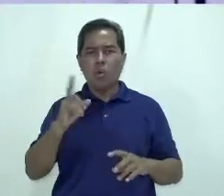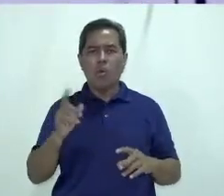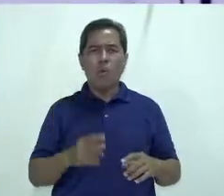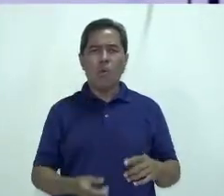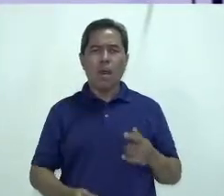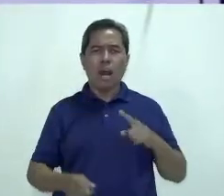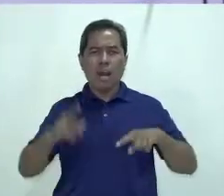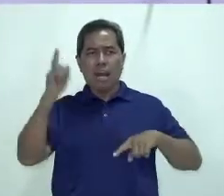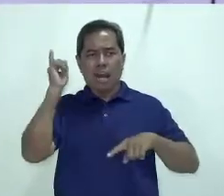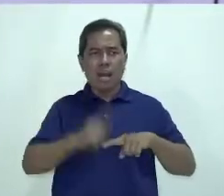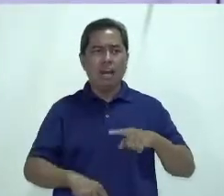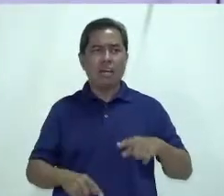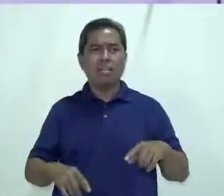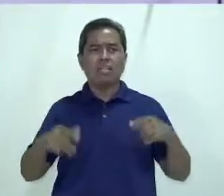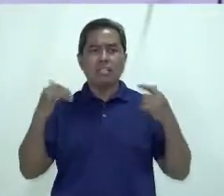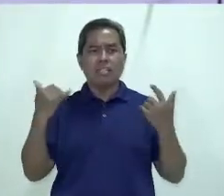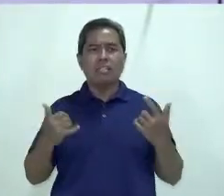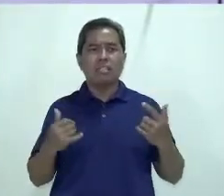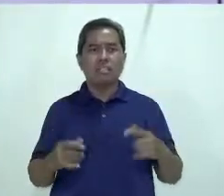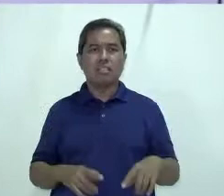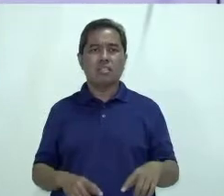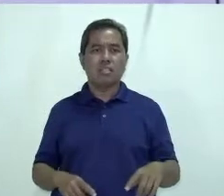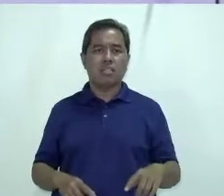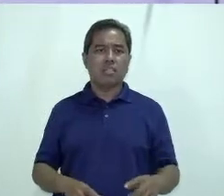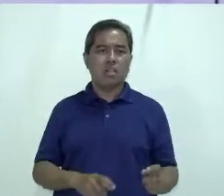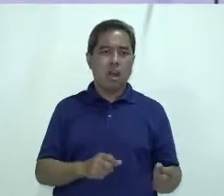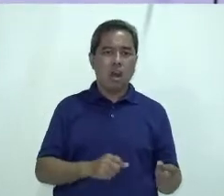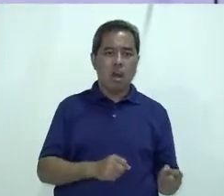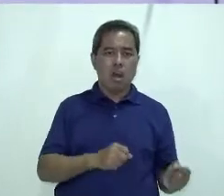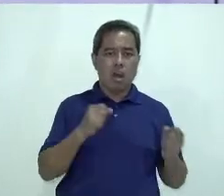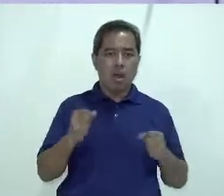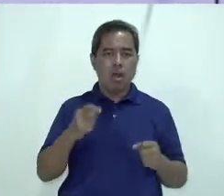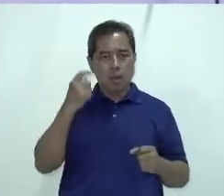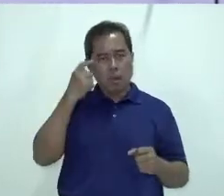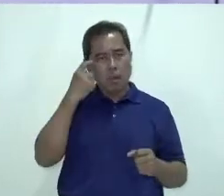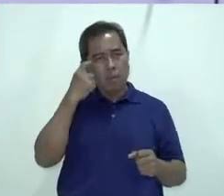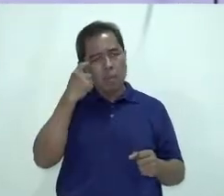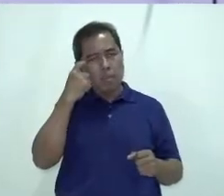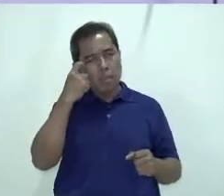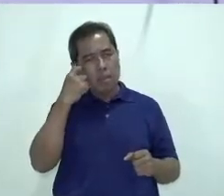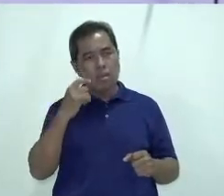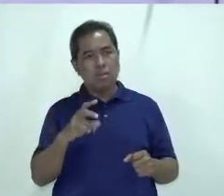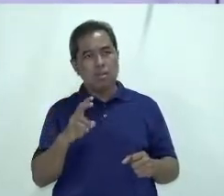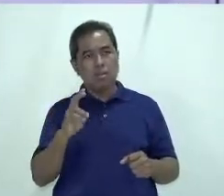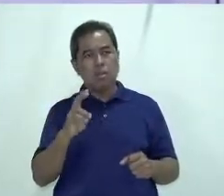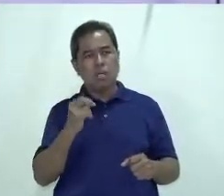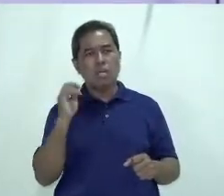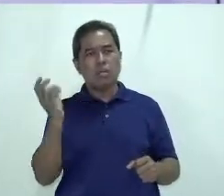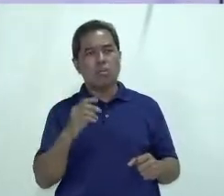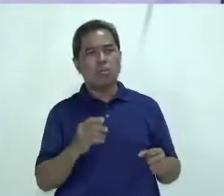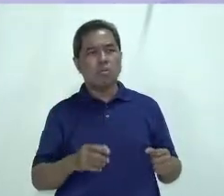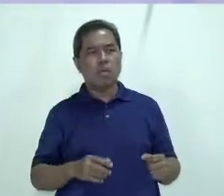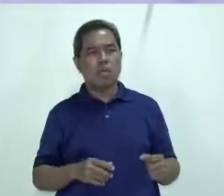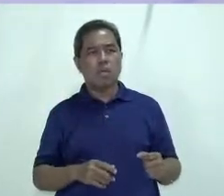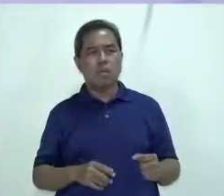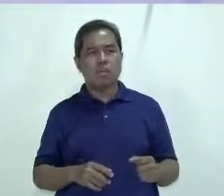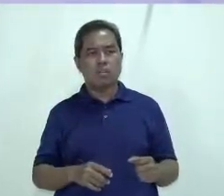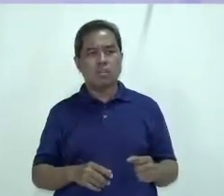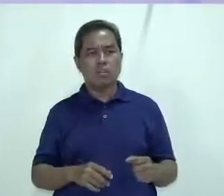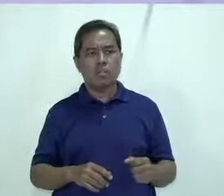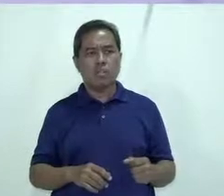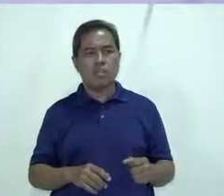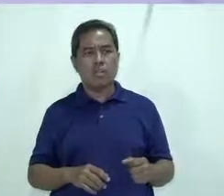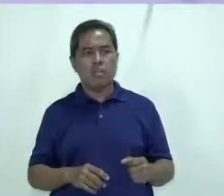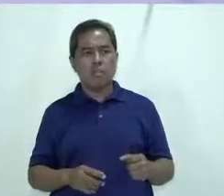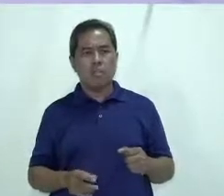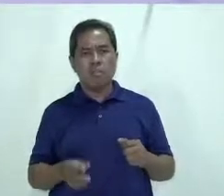impossible all of a sudden is now possible. You may be facing circumstances right now in terms of your sickness that are impossible, and